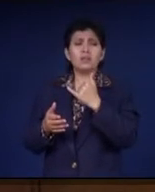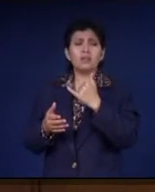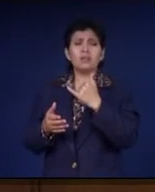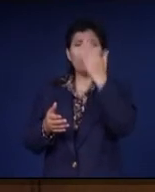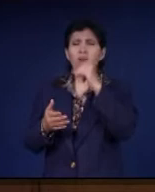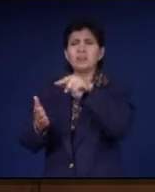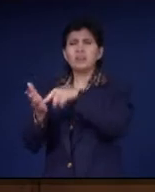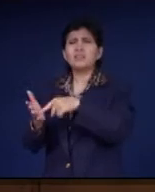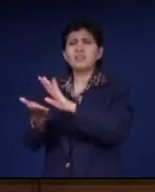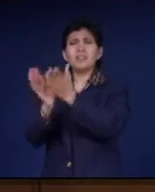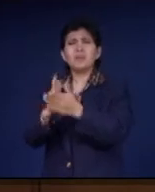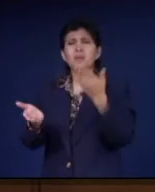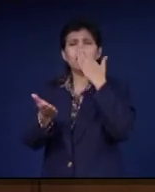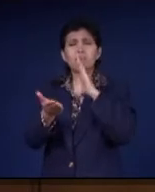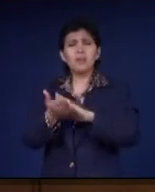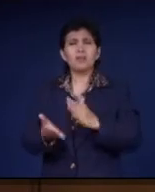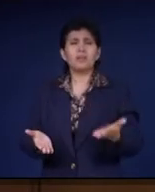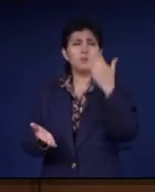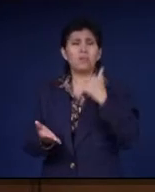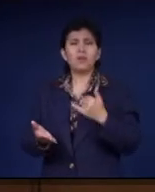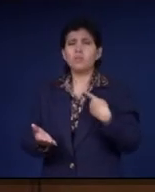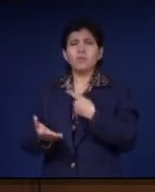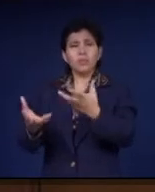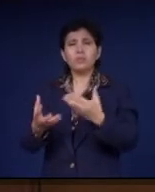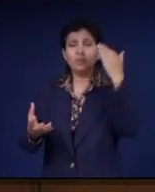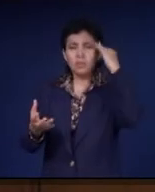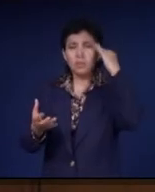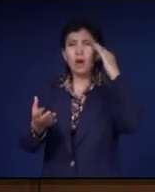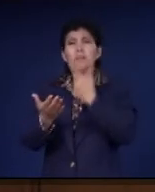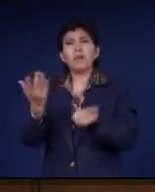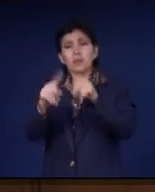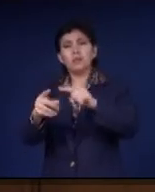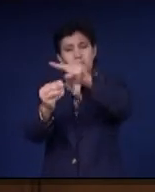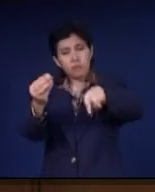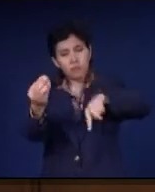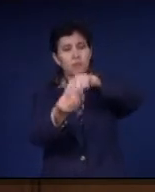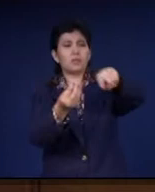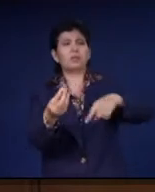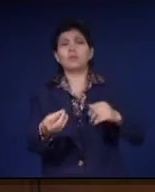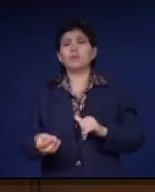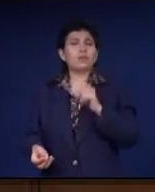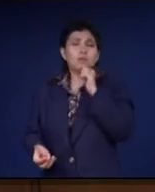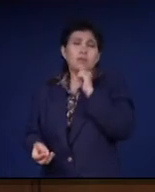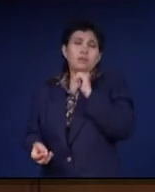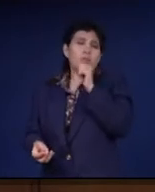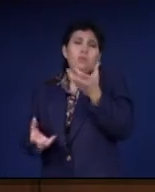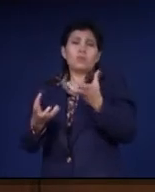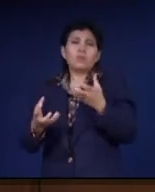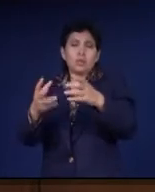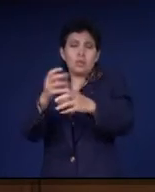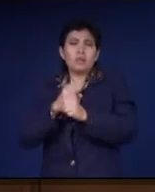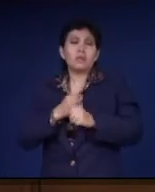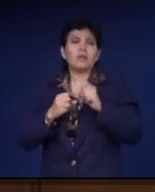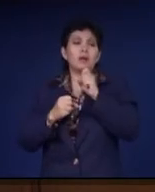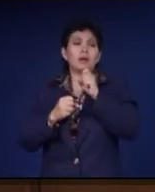bad? We want to be accurate. We want to know everything that's happening in our world. And if we don't get that answer, we